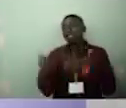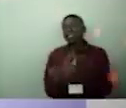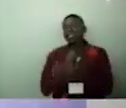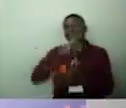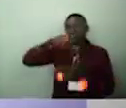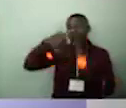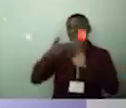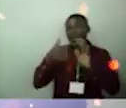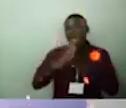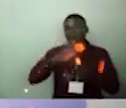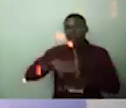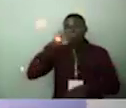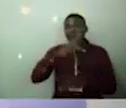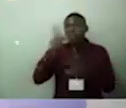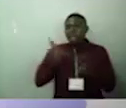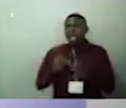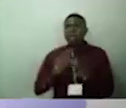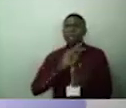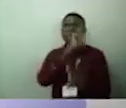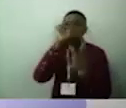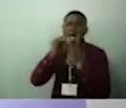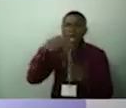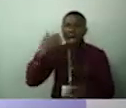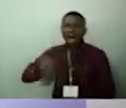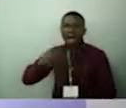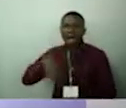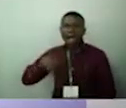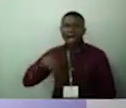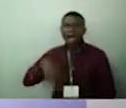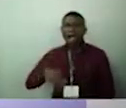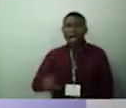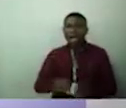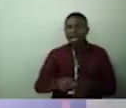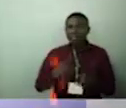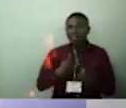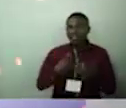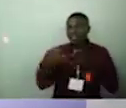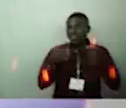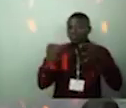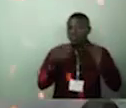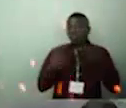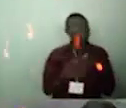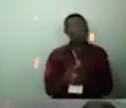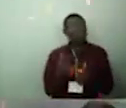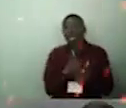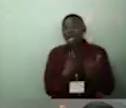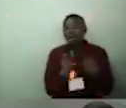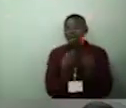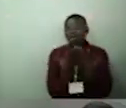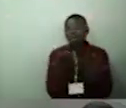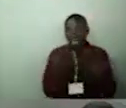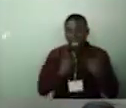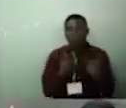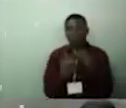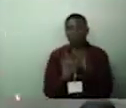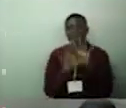is a glorious place. It's a glorious place. And as I said, the line that is in the place